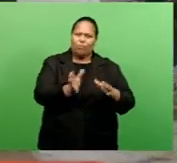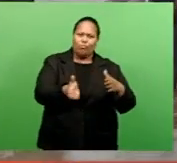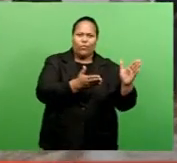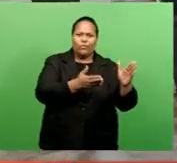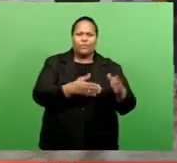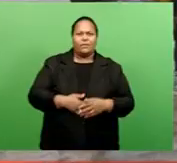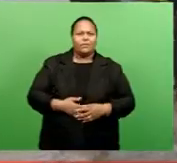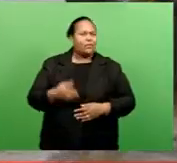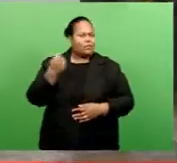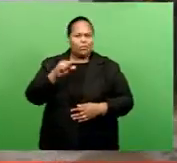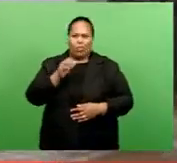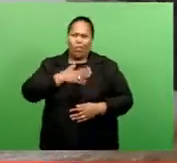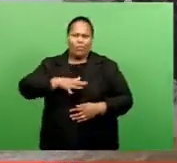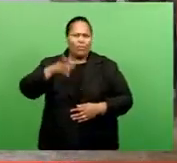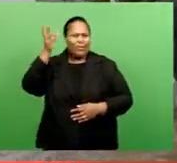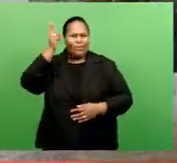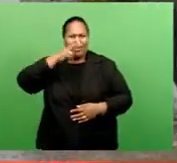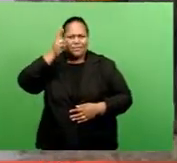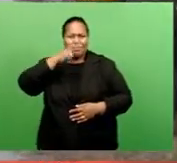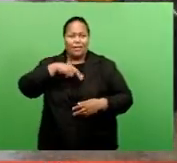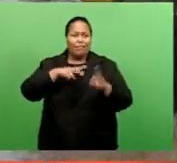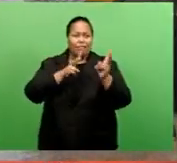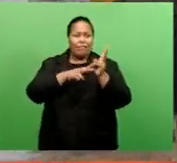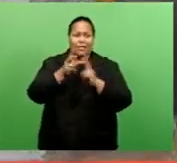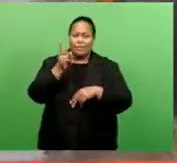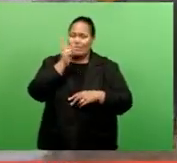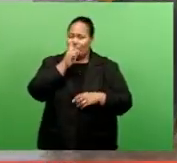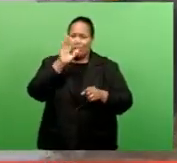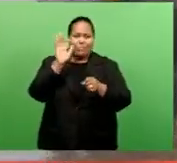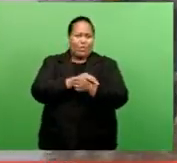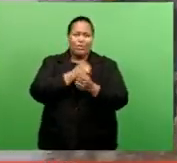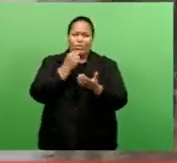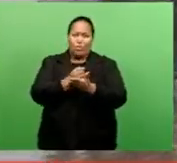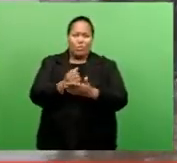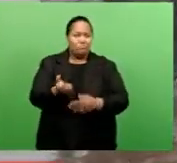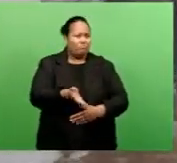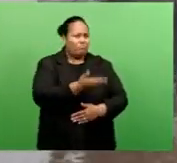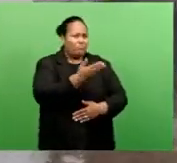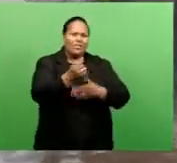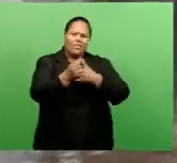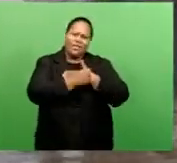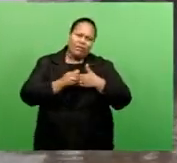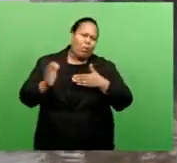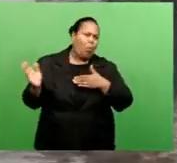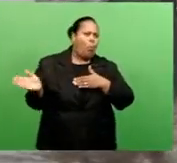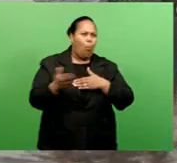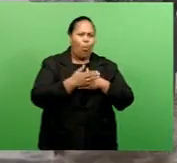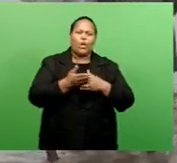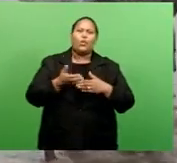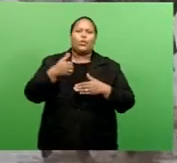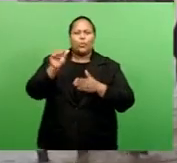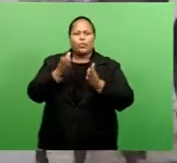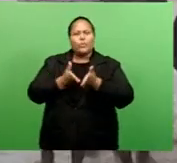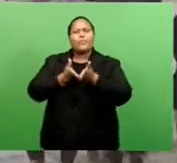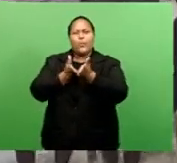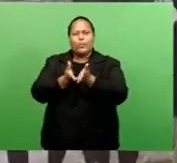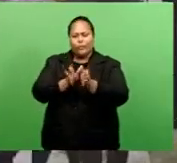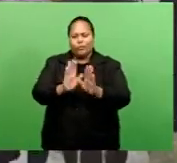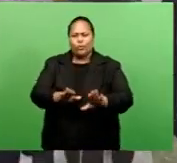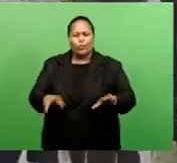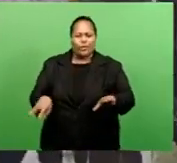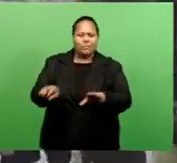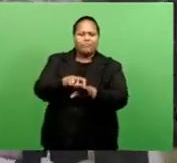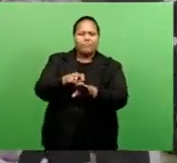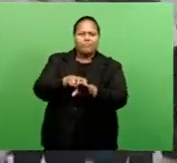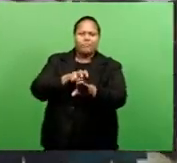Taking no risk, these villagers ensured the safety of everyone was a priority, using a fiberglass boat to transport children and